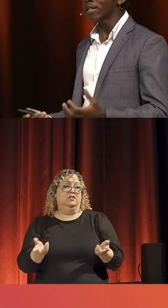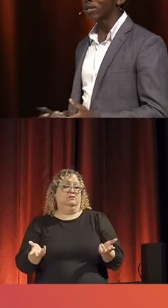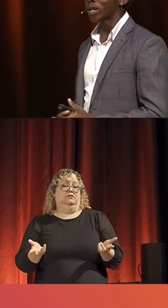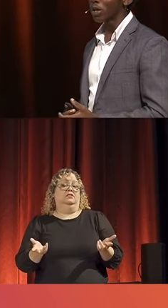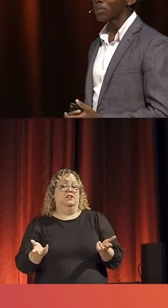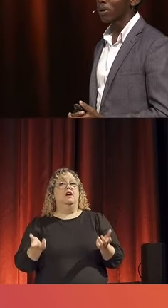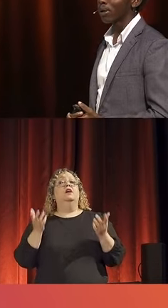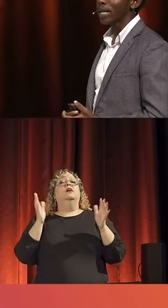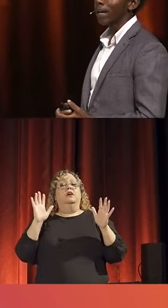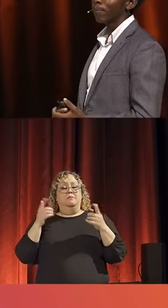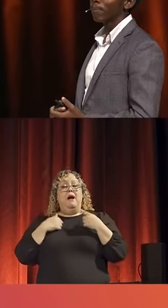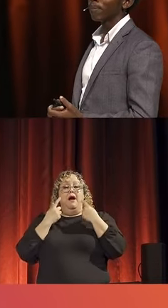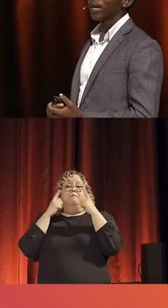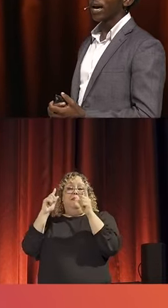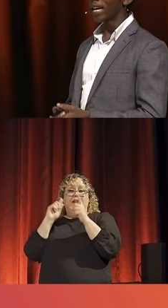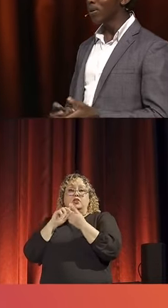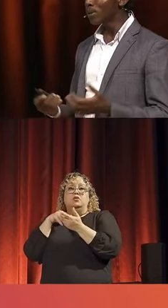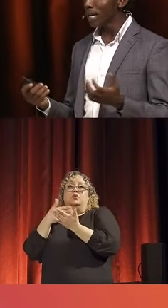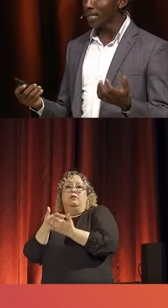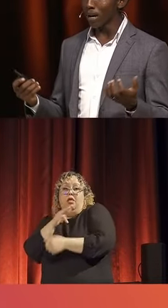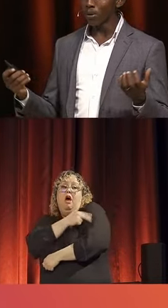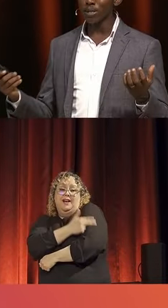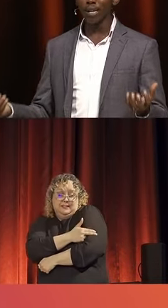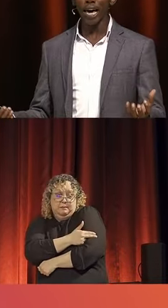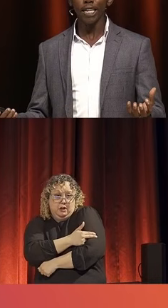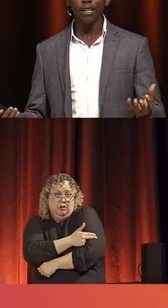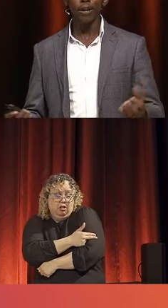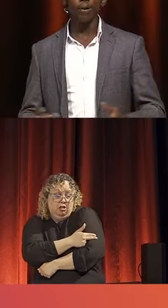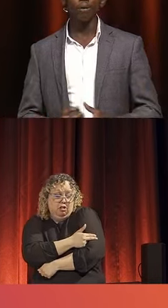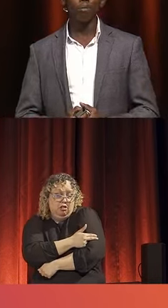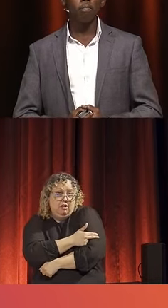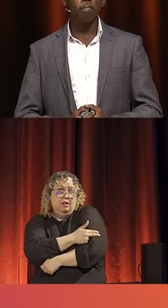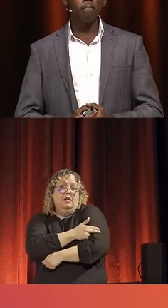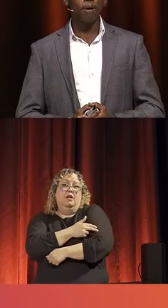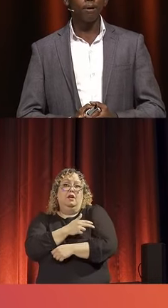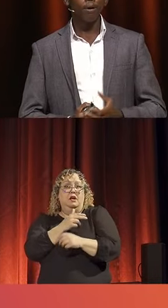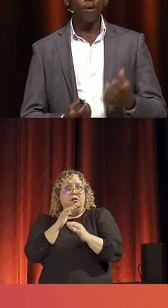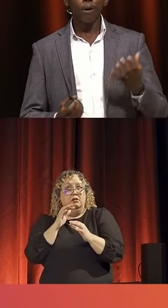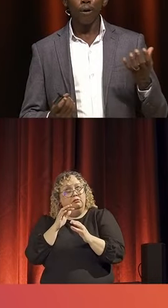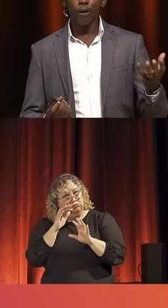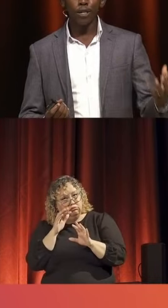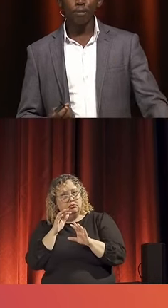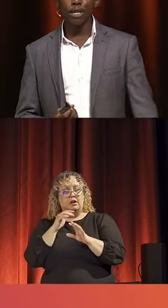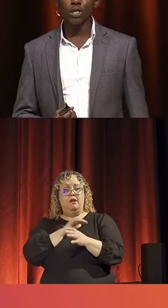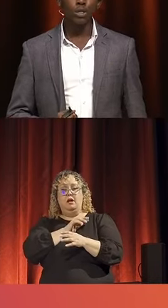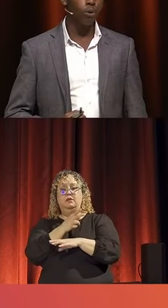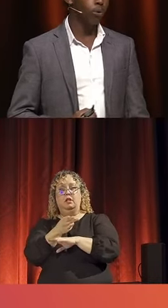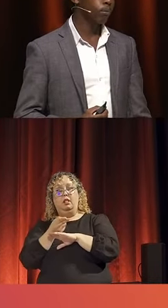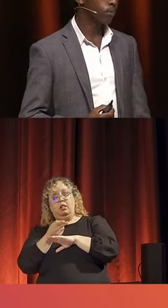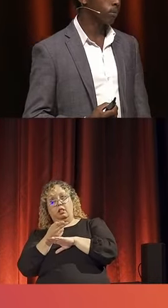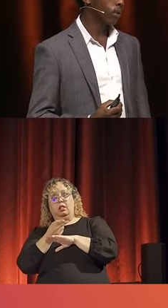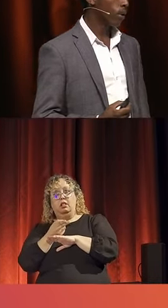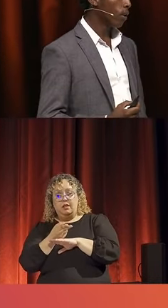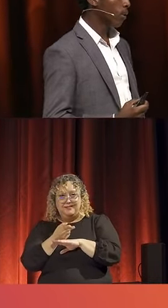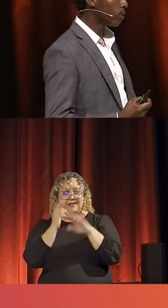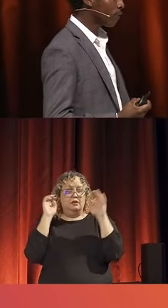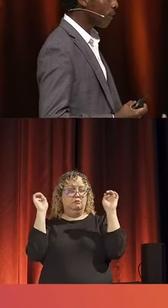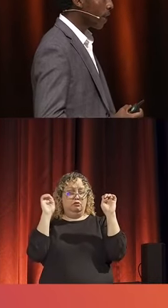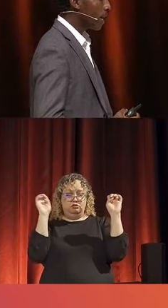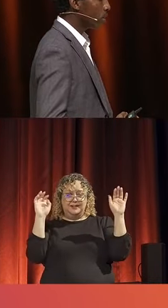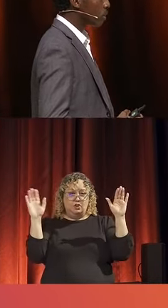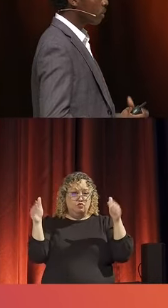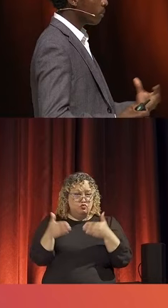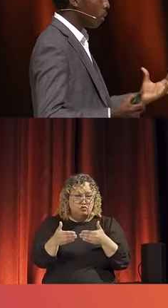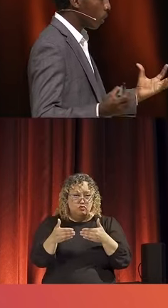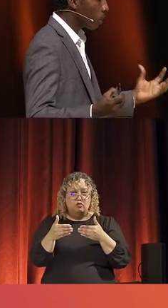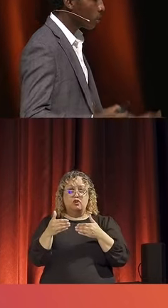make it to the hospital on time. And as I was lying there in the emergency room on the far